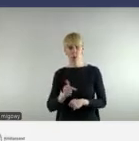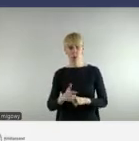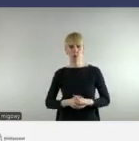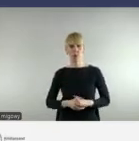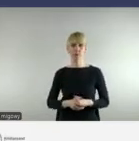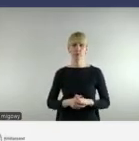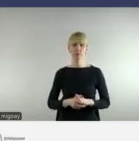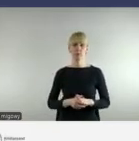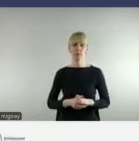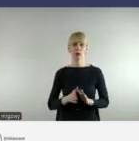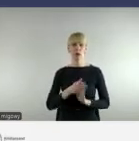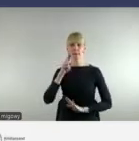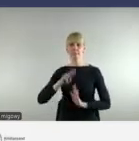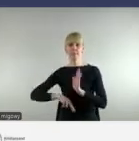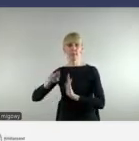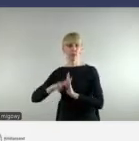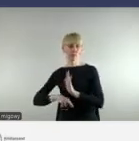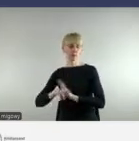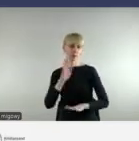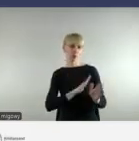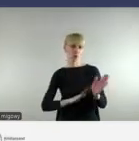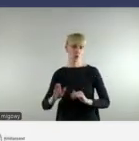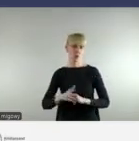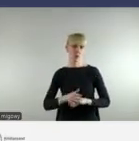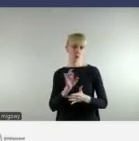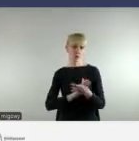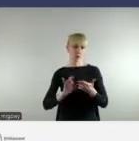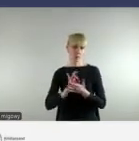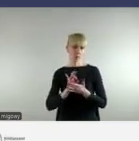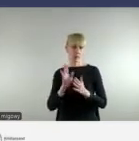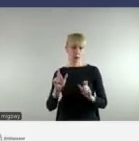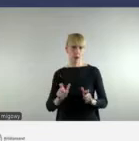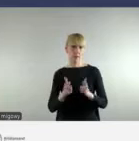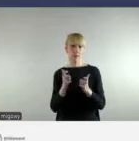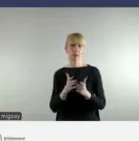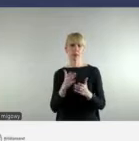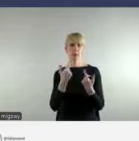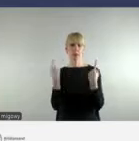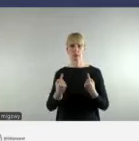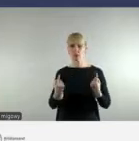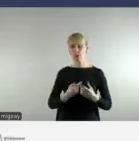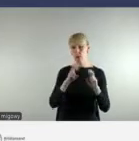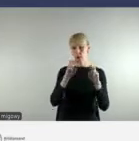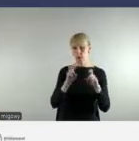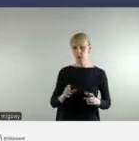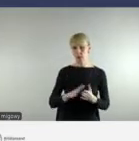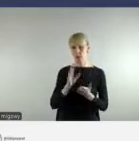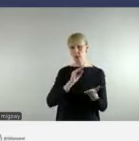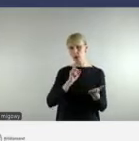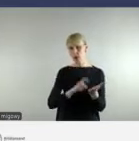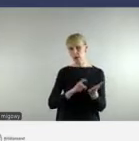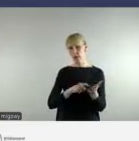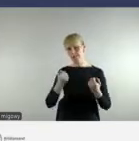and updating of comprehensive risk assessment. That means that